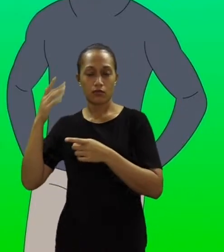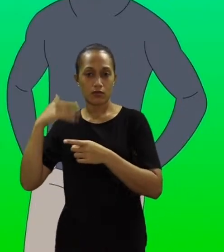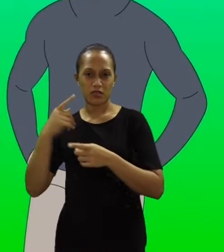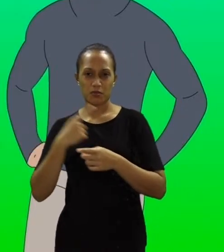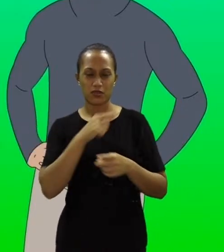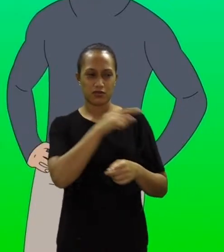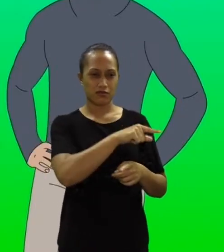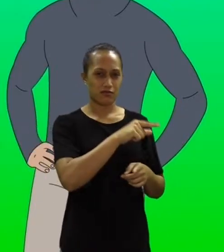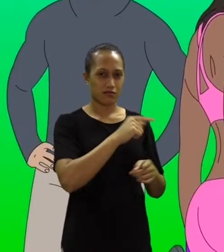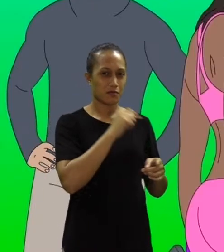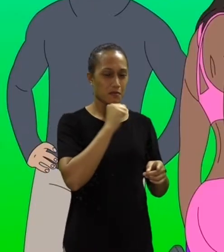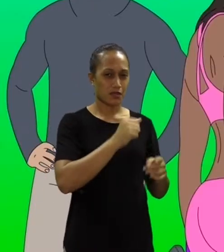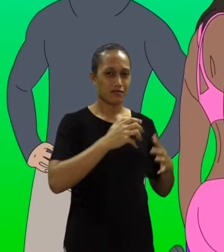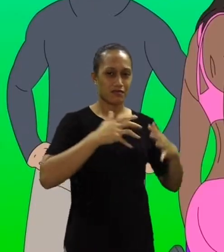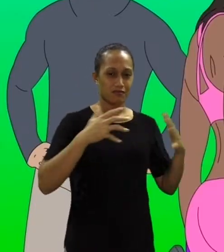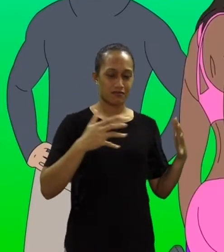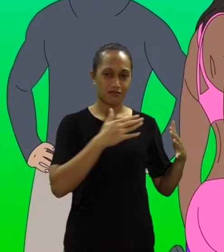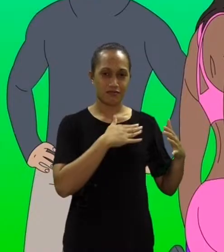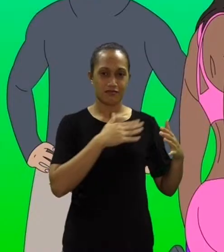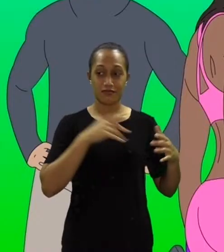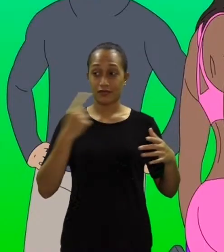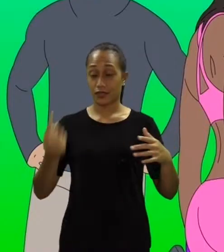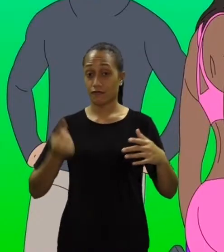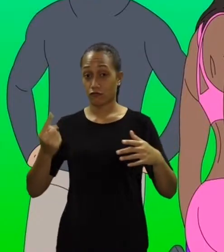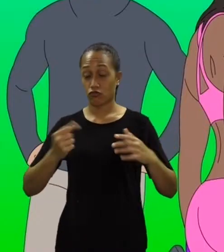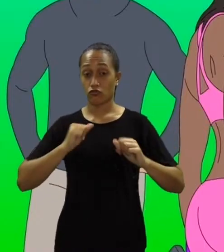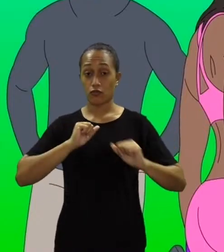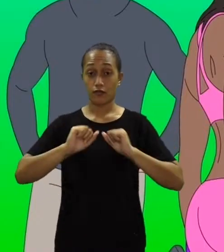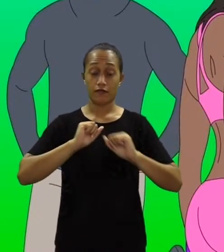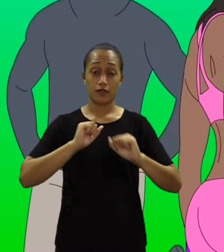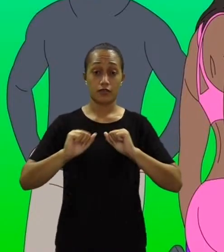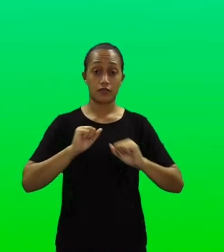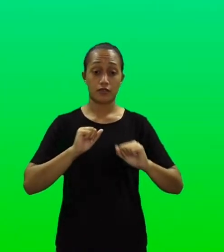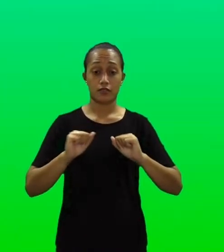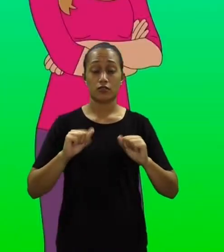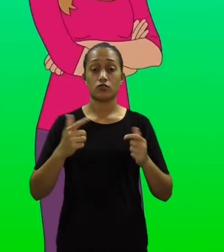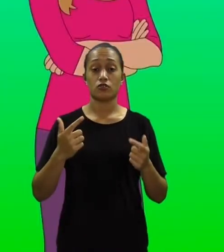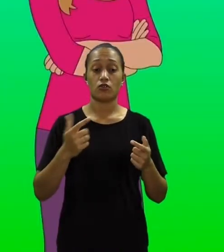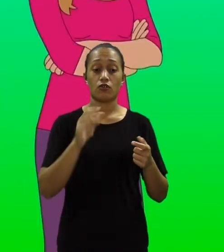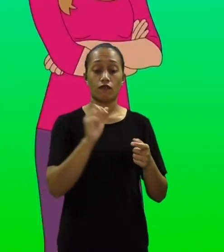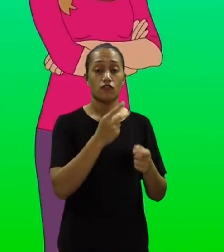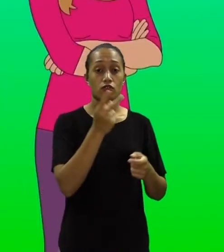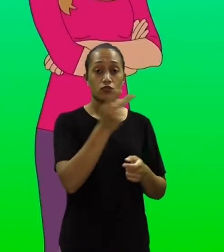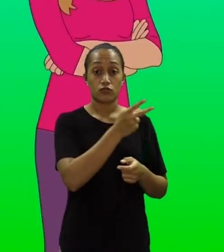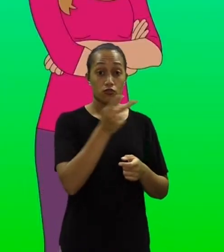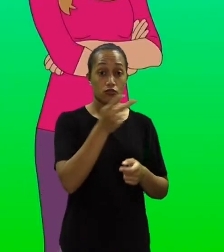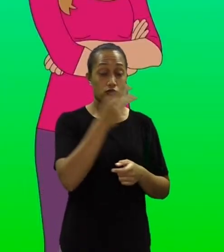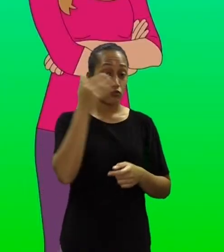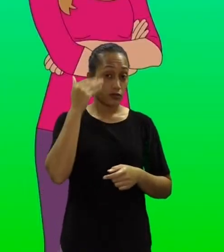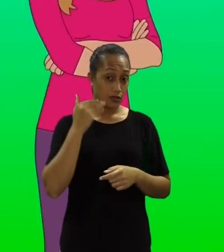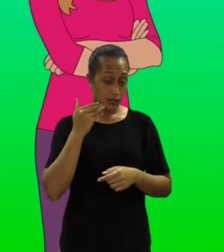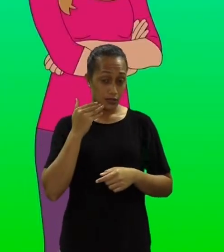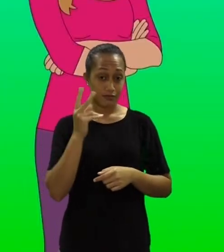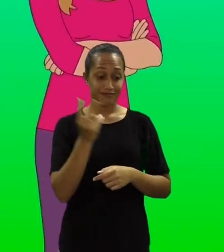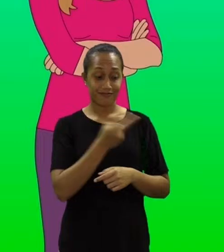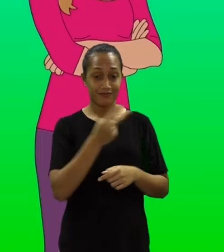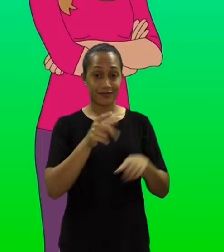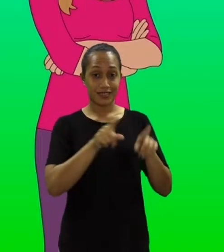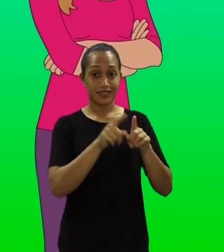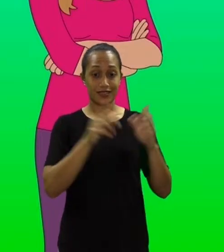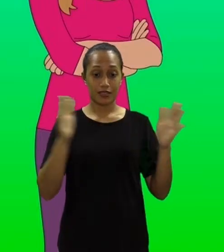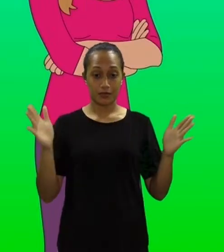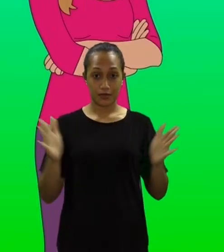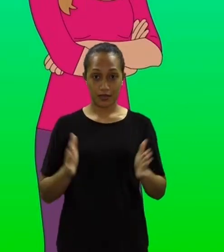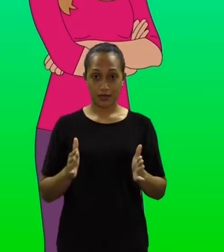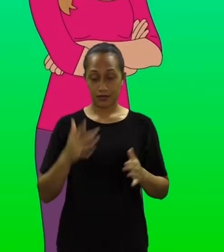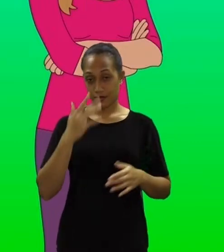larger sized heart, and individuals who are fit also have a larger stroke volume. So for instance, let's say we have two ladies that are both around the same